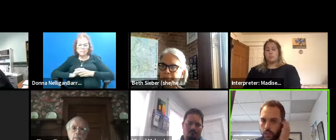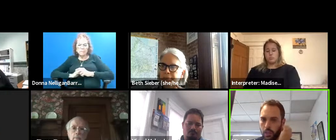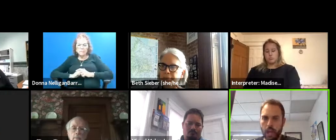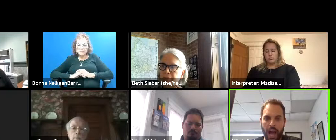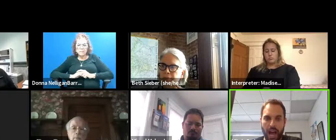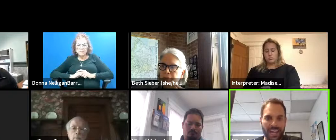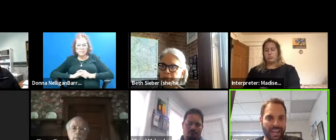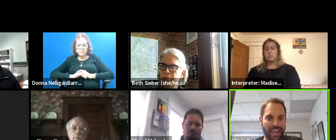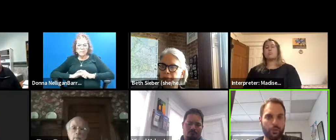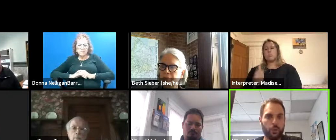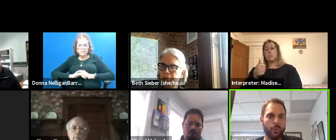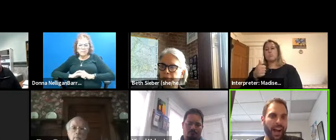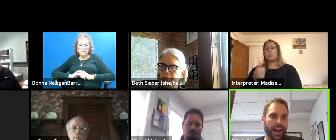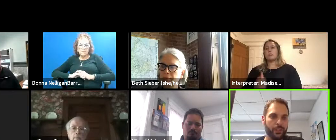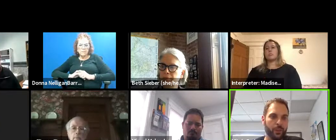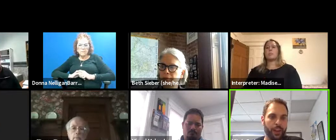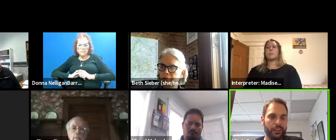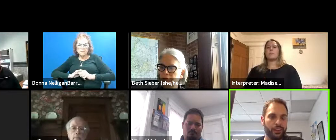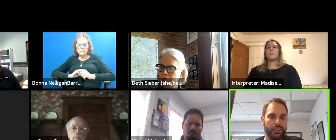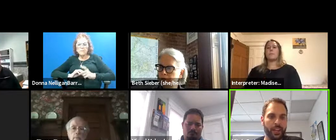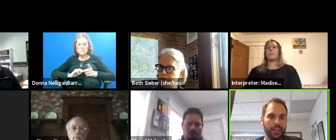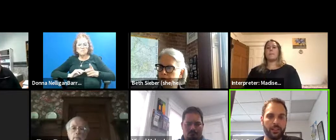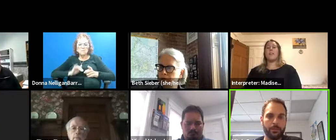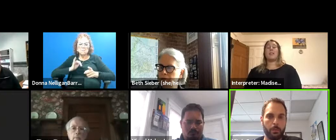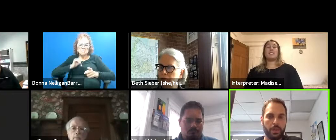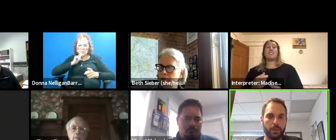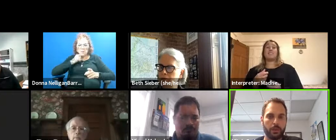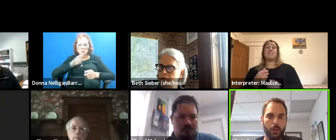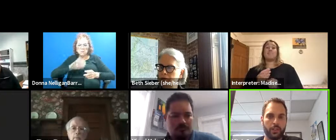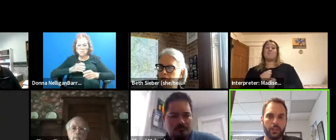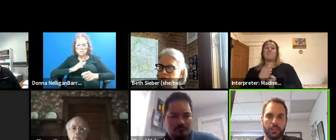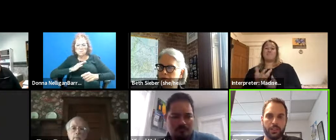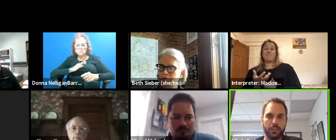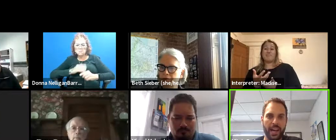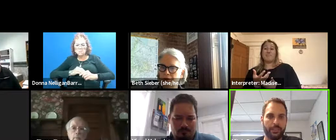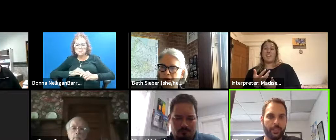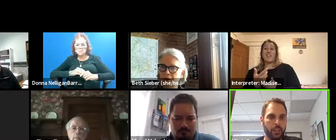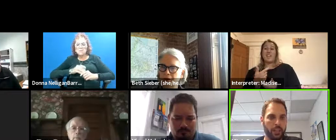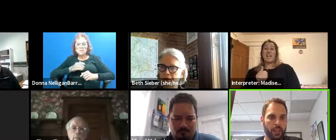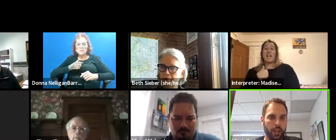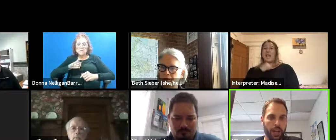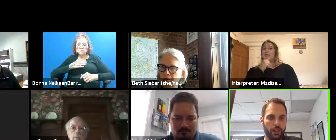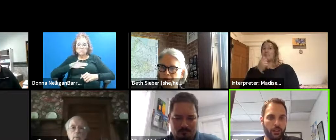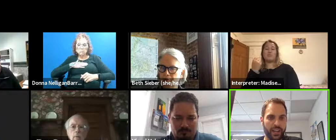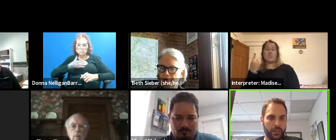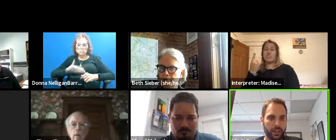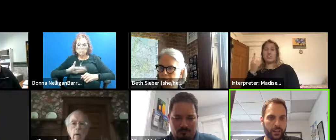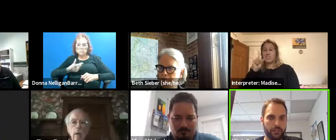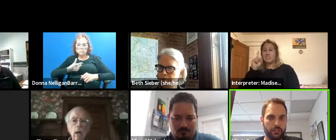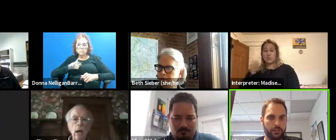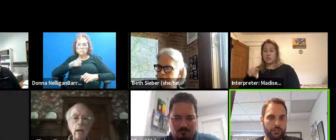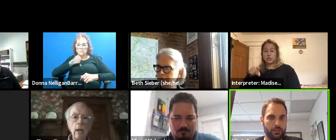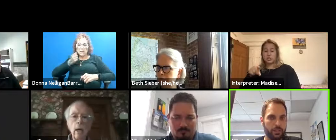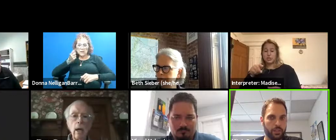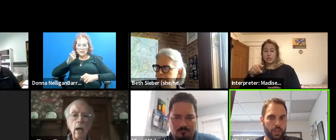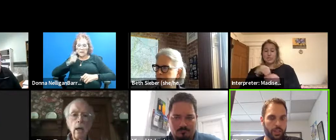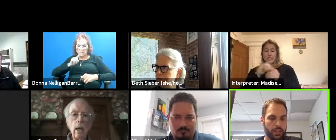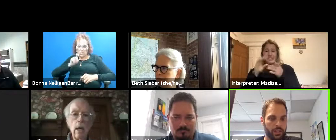Sounds good. I have to admit, I do not understand Councilmember Pio's question that's in the chat. I don't know if anyone